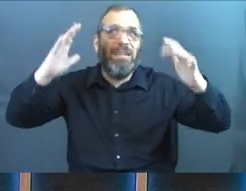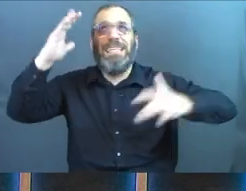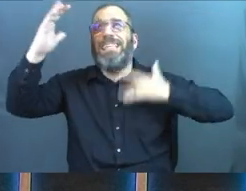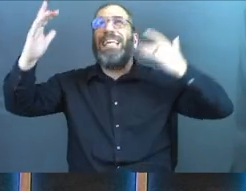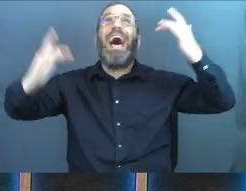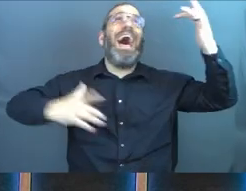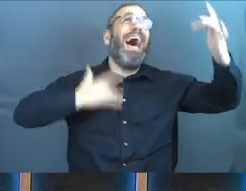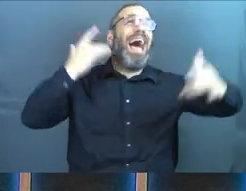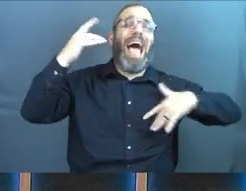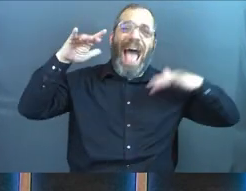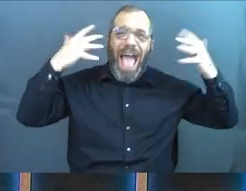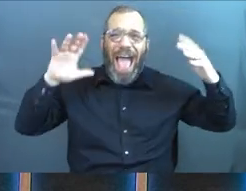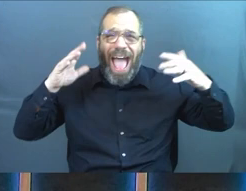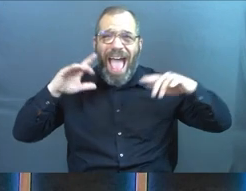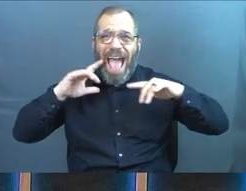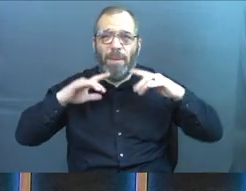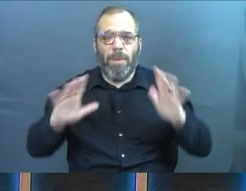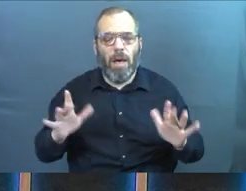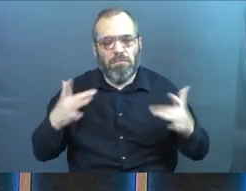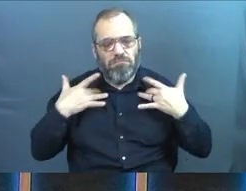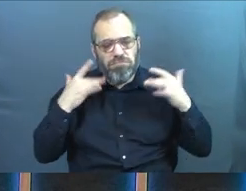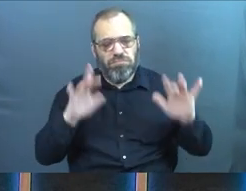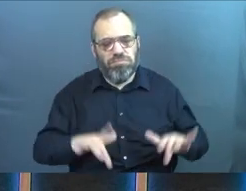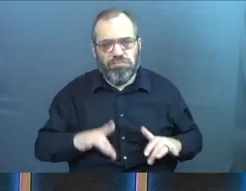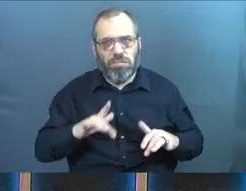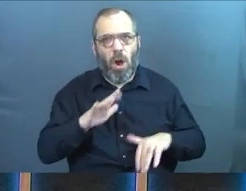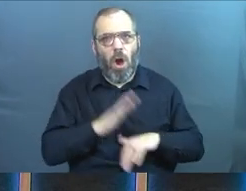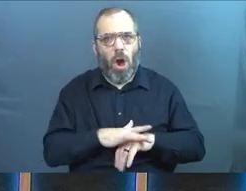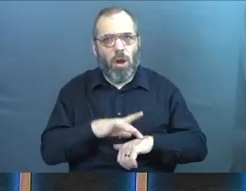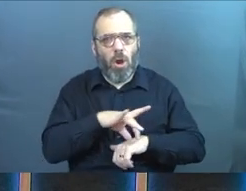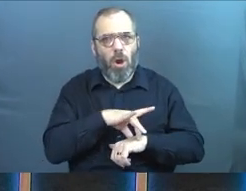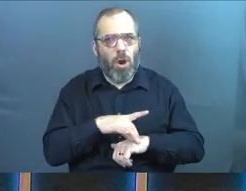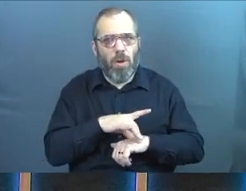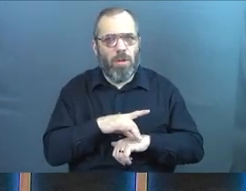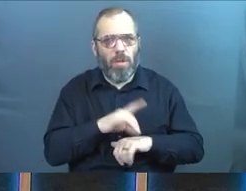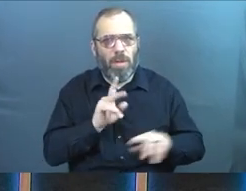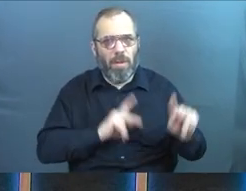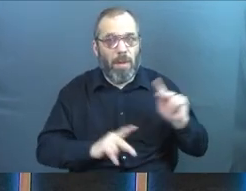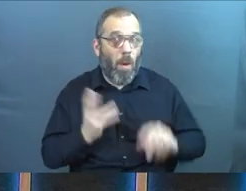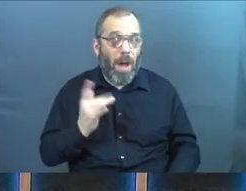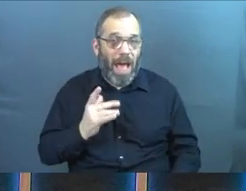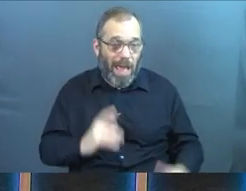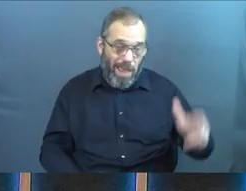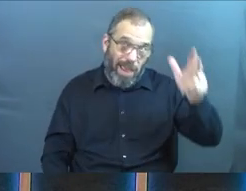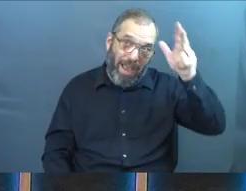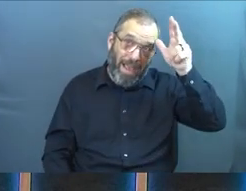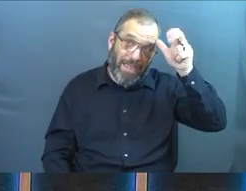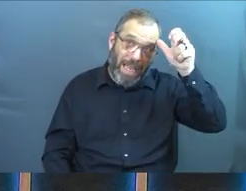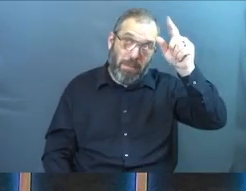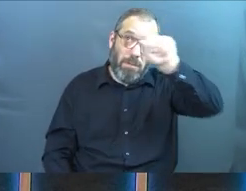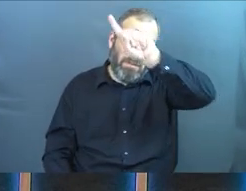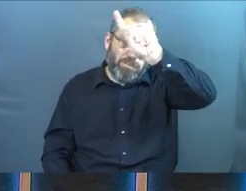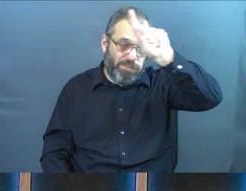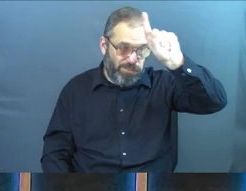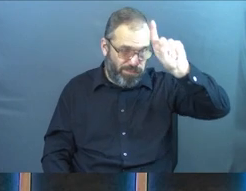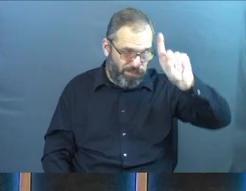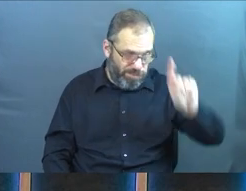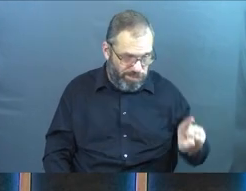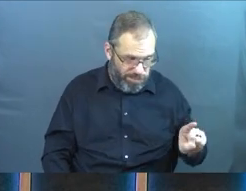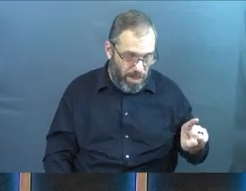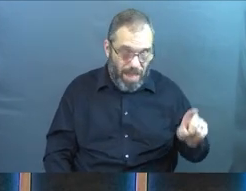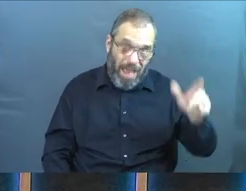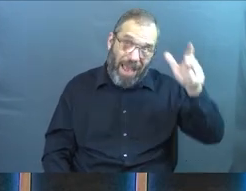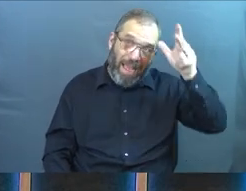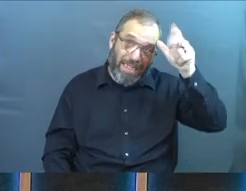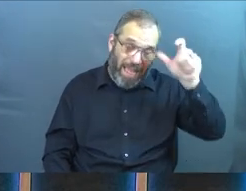thrilled. But woe to everybody else on earth. Because Satan's coming down to you. For the